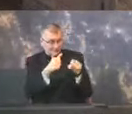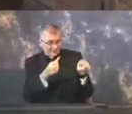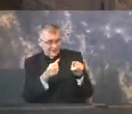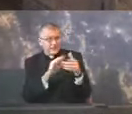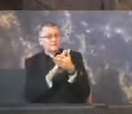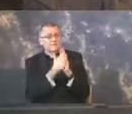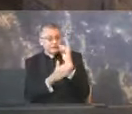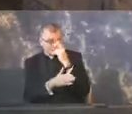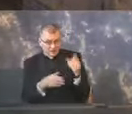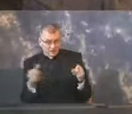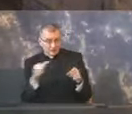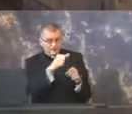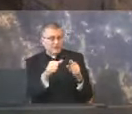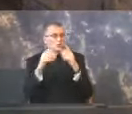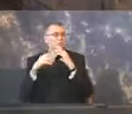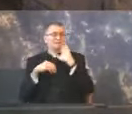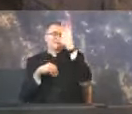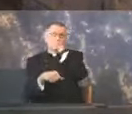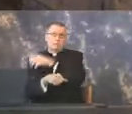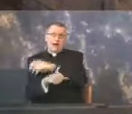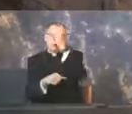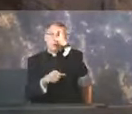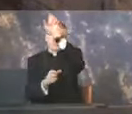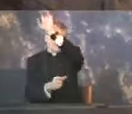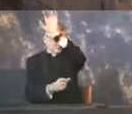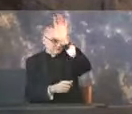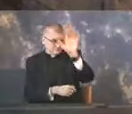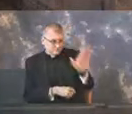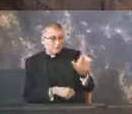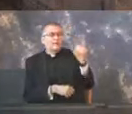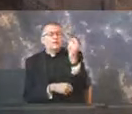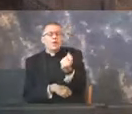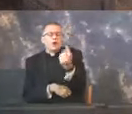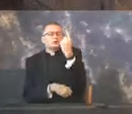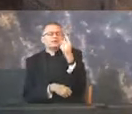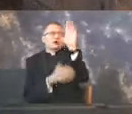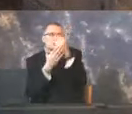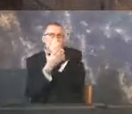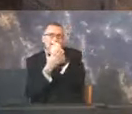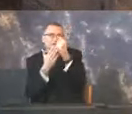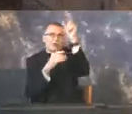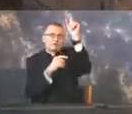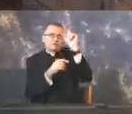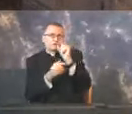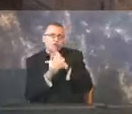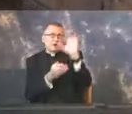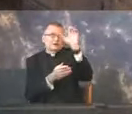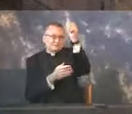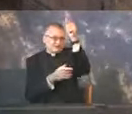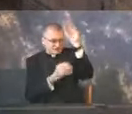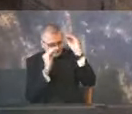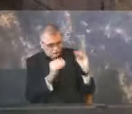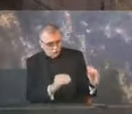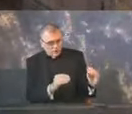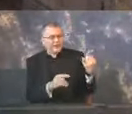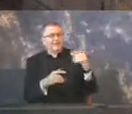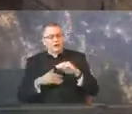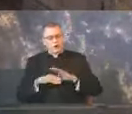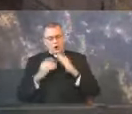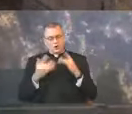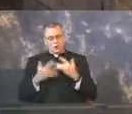power, they may understand more deeply the gospel of your Christ. They may undertake with a generous heart the